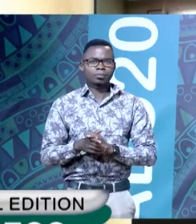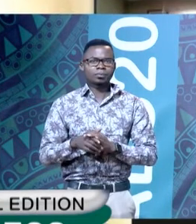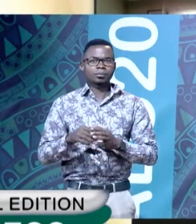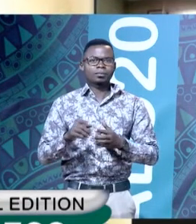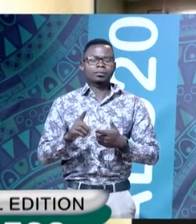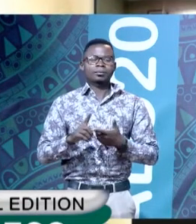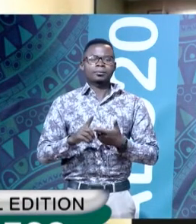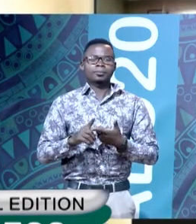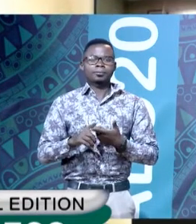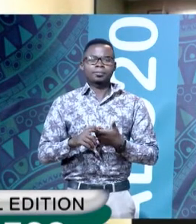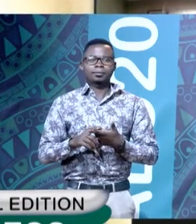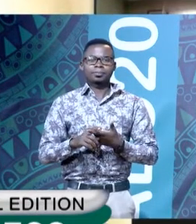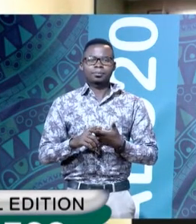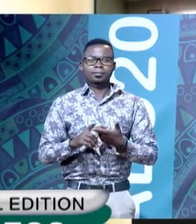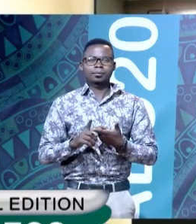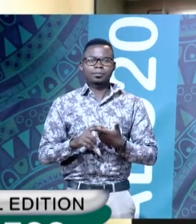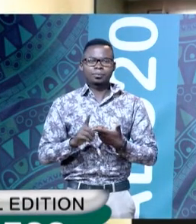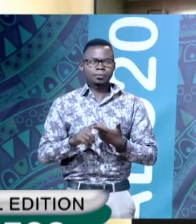thing is